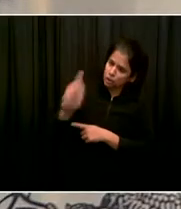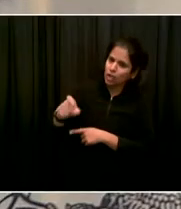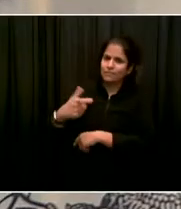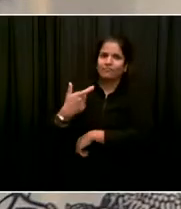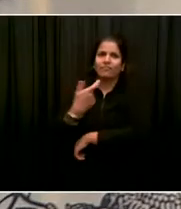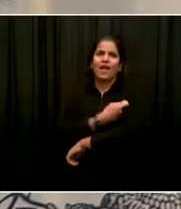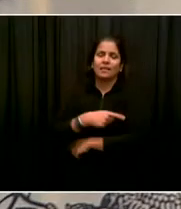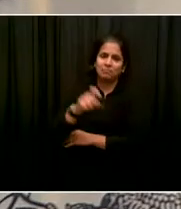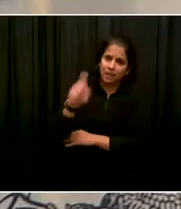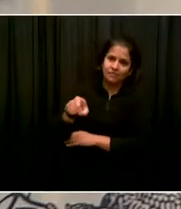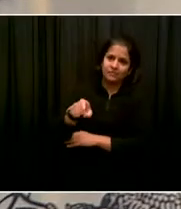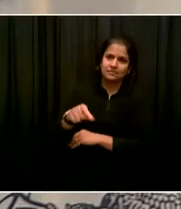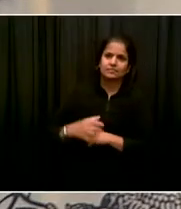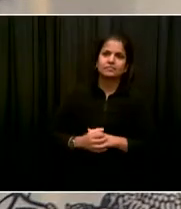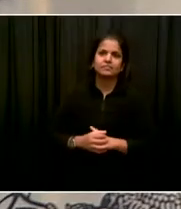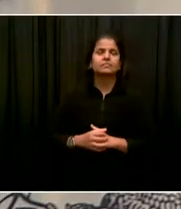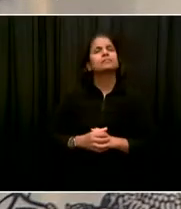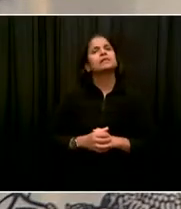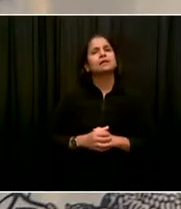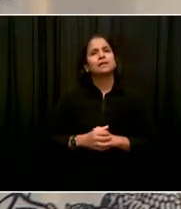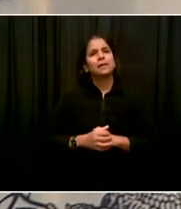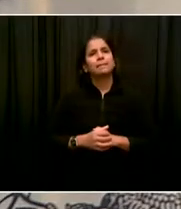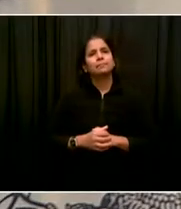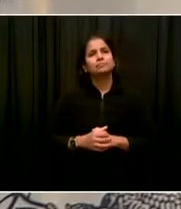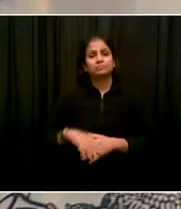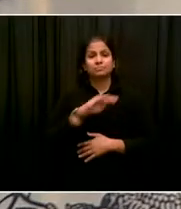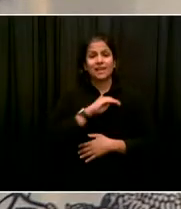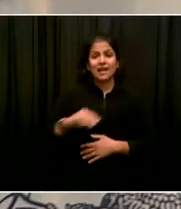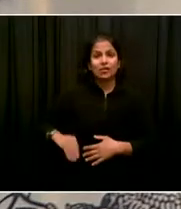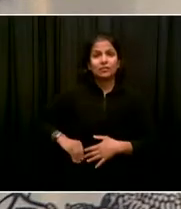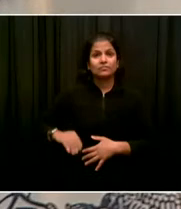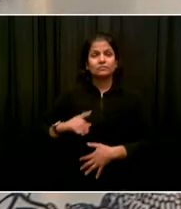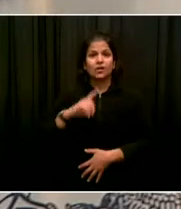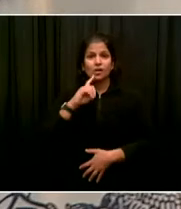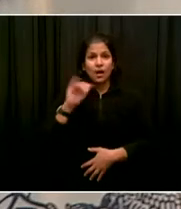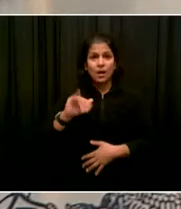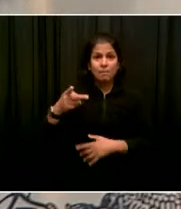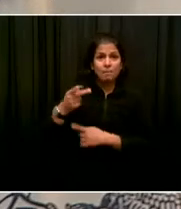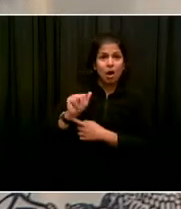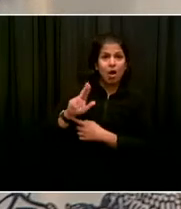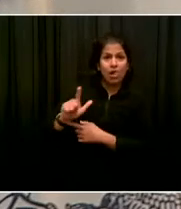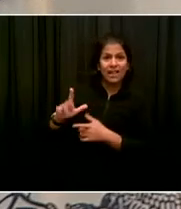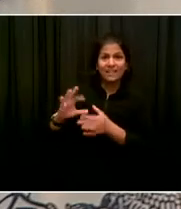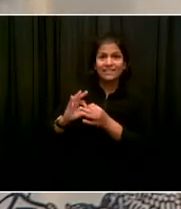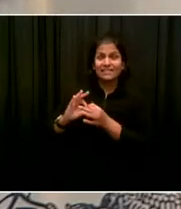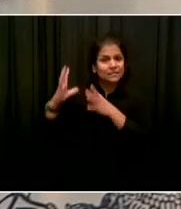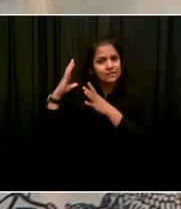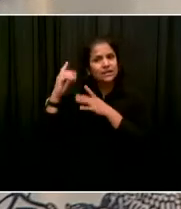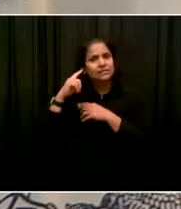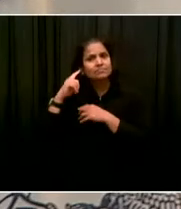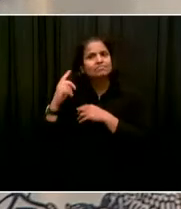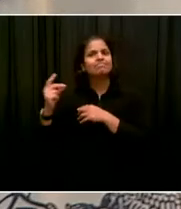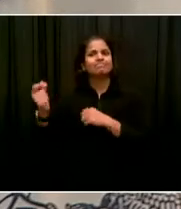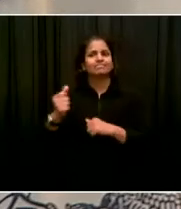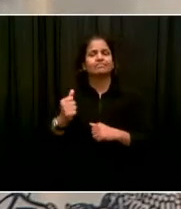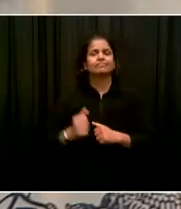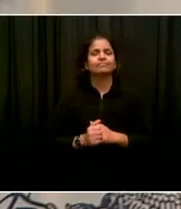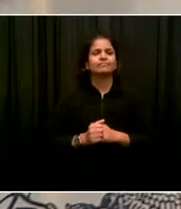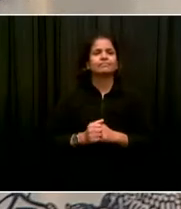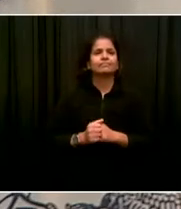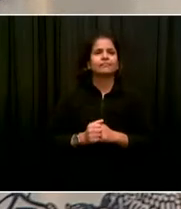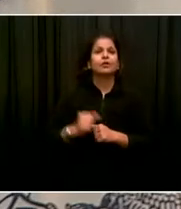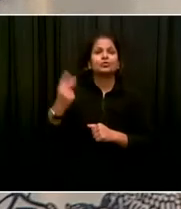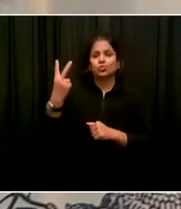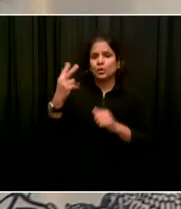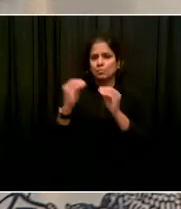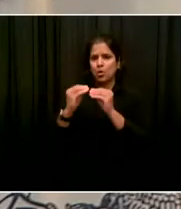And I hear we unfortunately have lost Paul from Staten Island Advance. I think we have two more left. Go ahead. Right. Our next question goes to